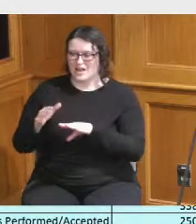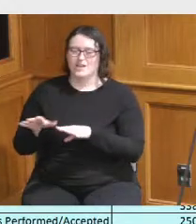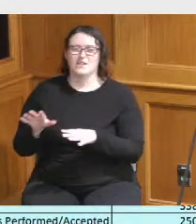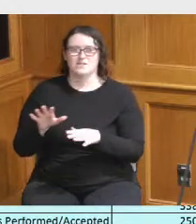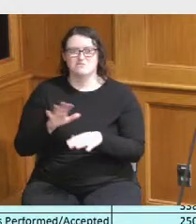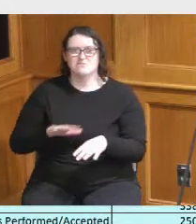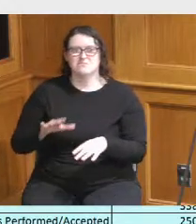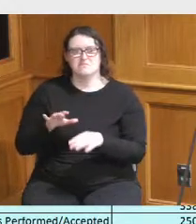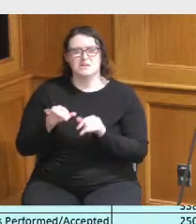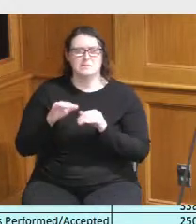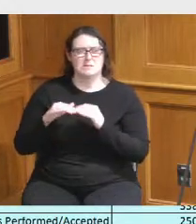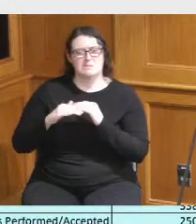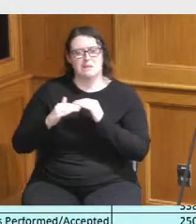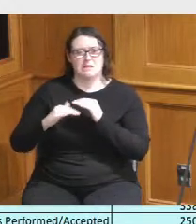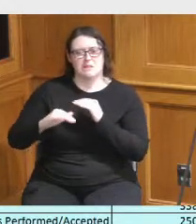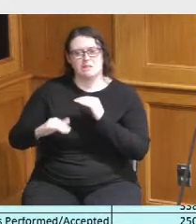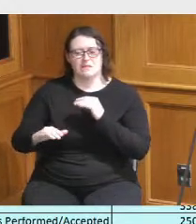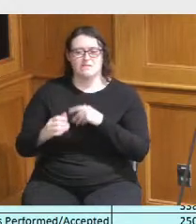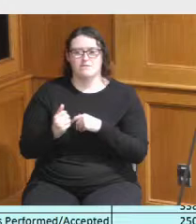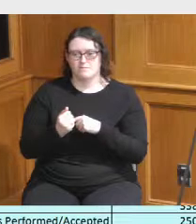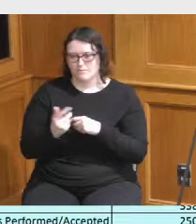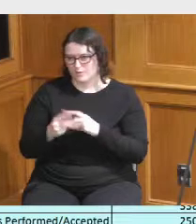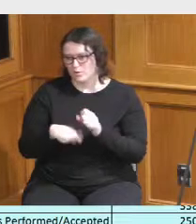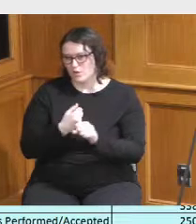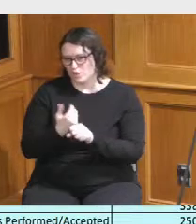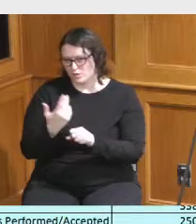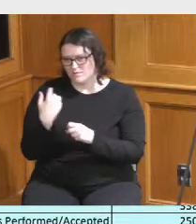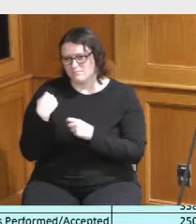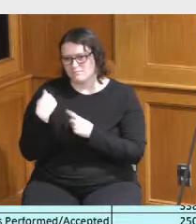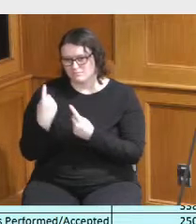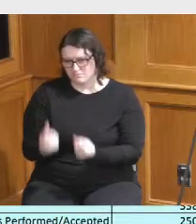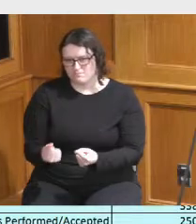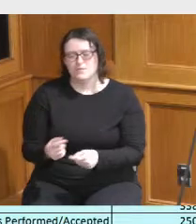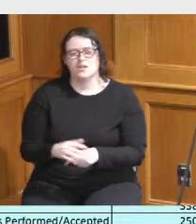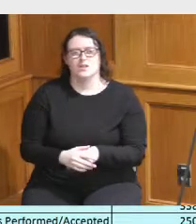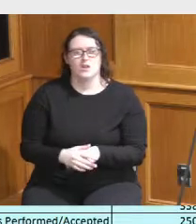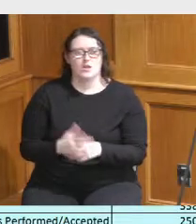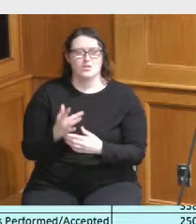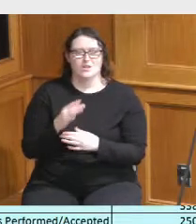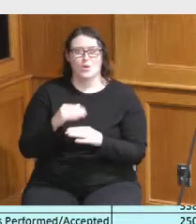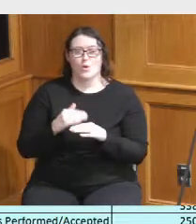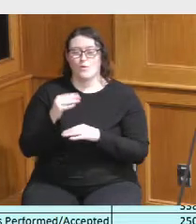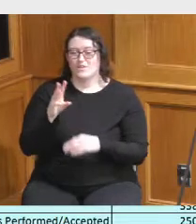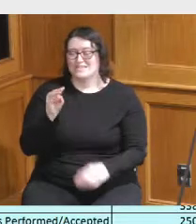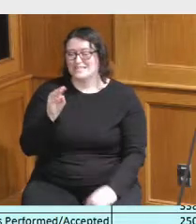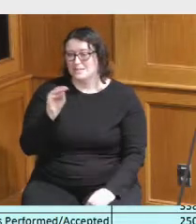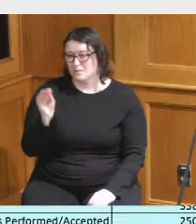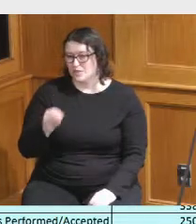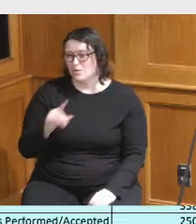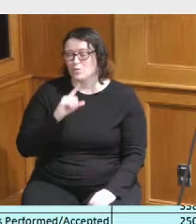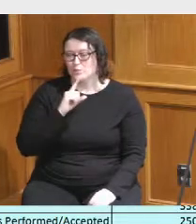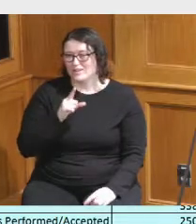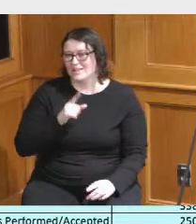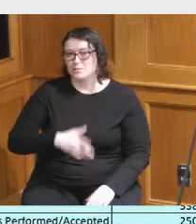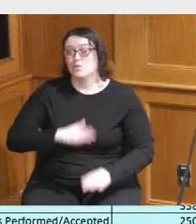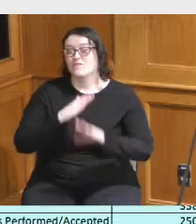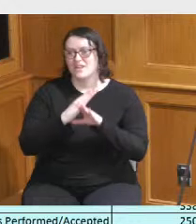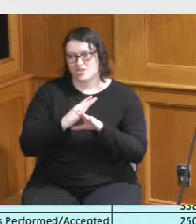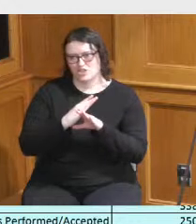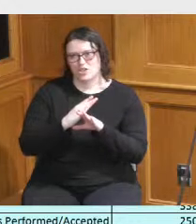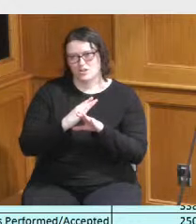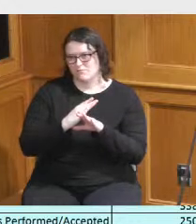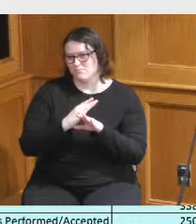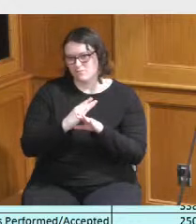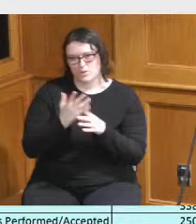over the last few years. The annual budget, more than 60% is really those prevention program costs, because that's